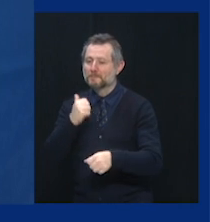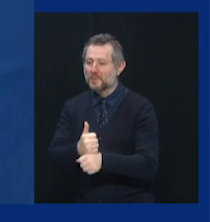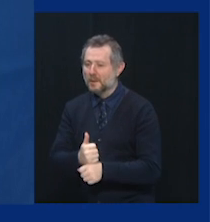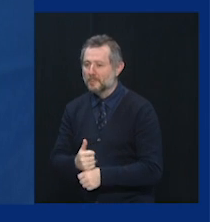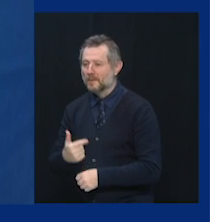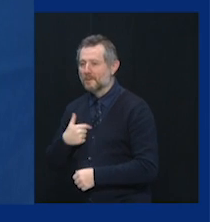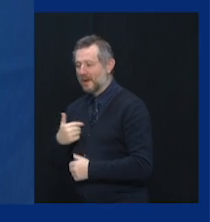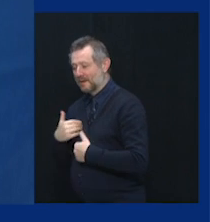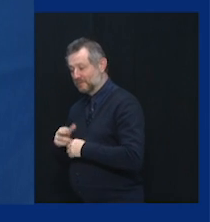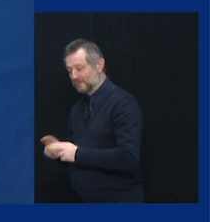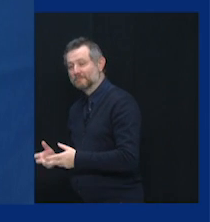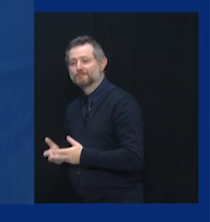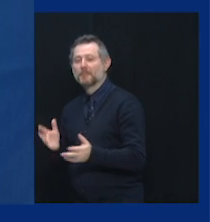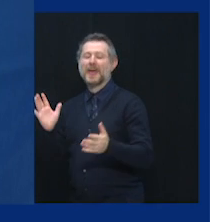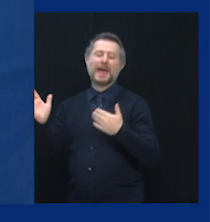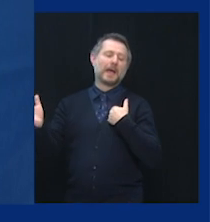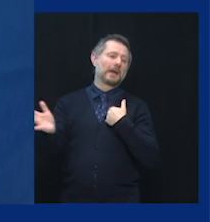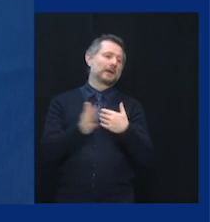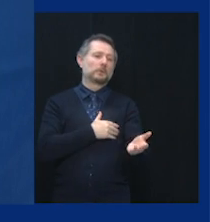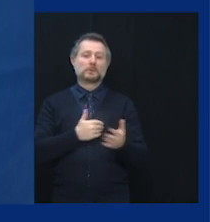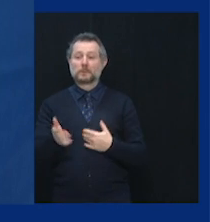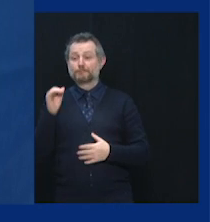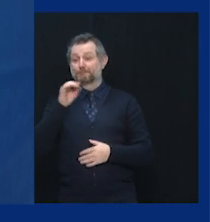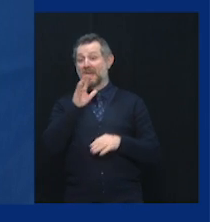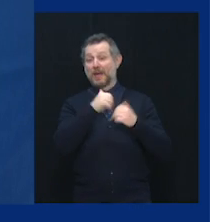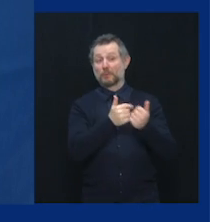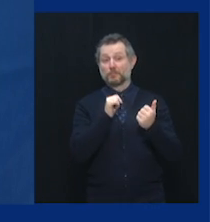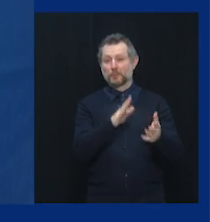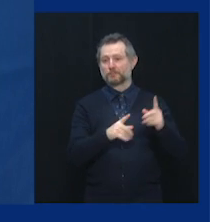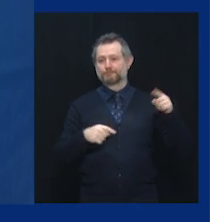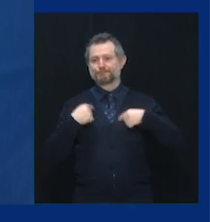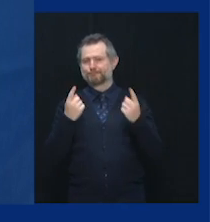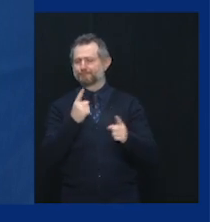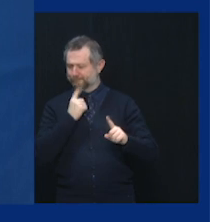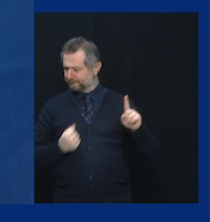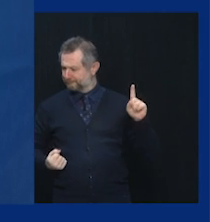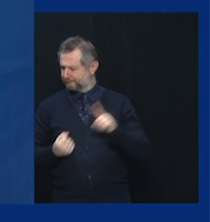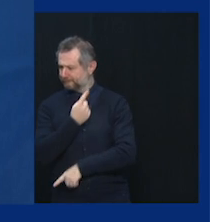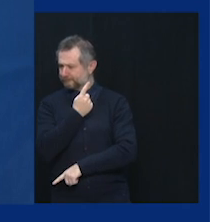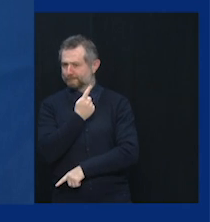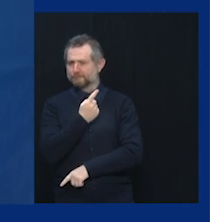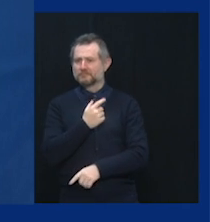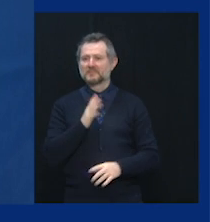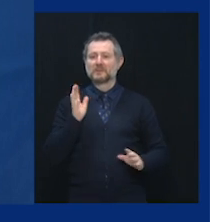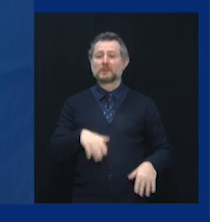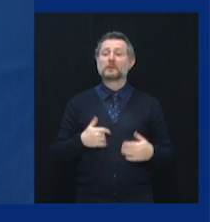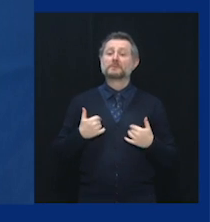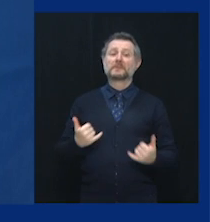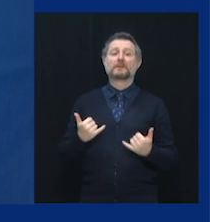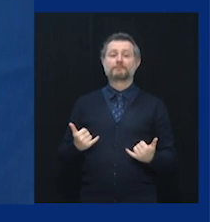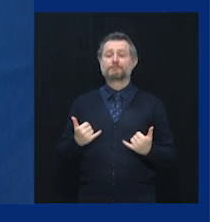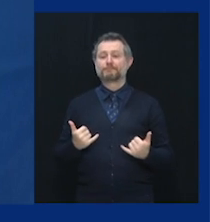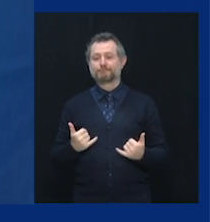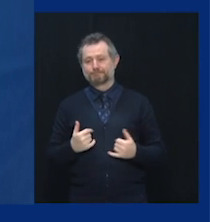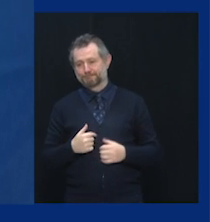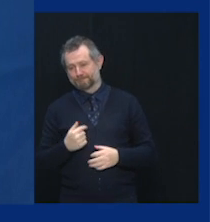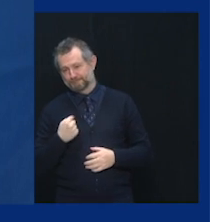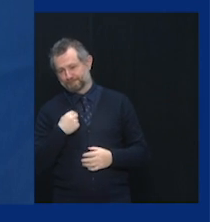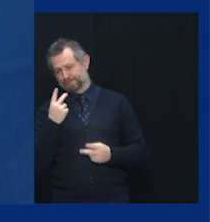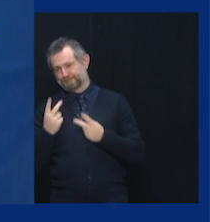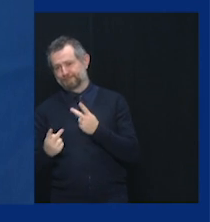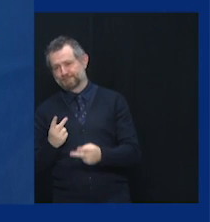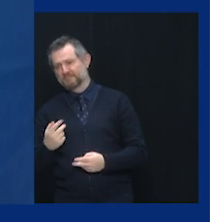Anyway, that is not what we did. It's not what they did. And now you have a period of confusion